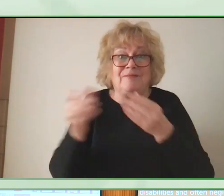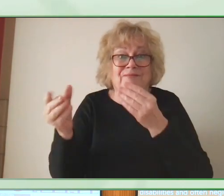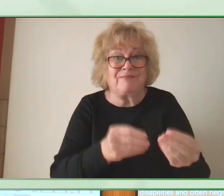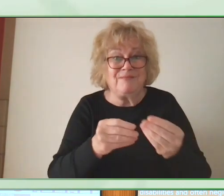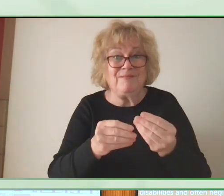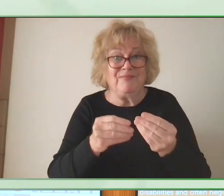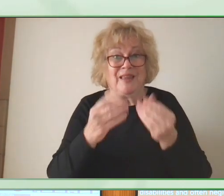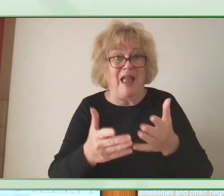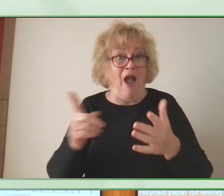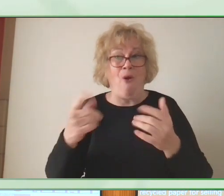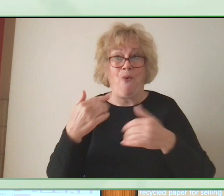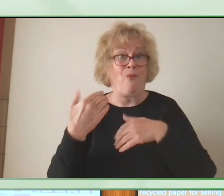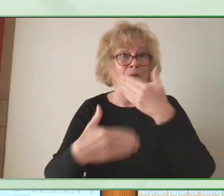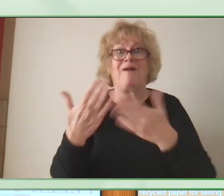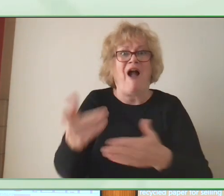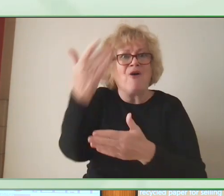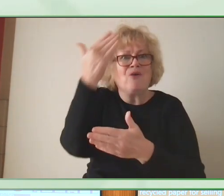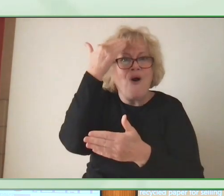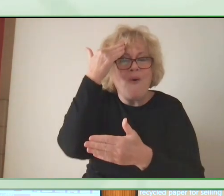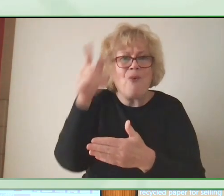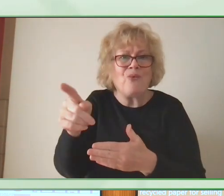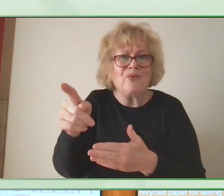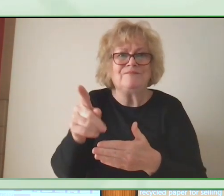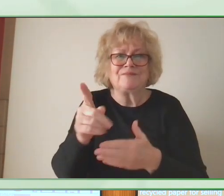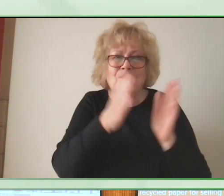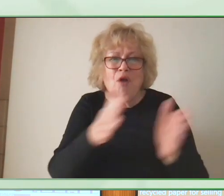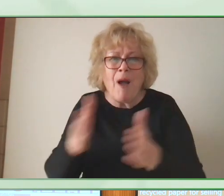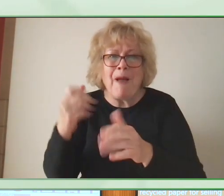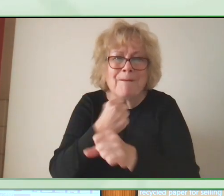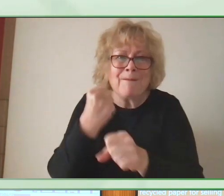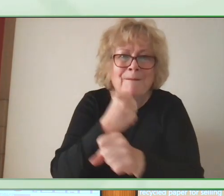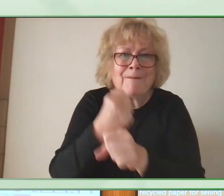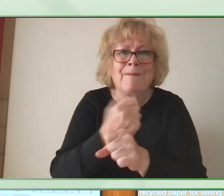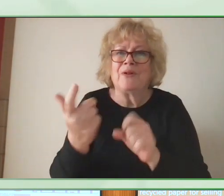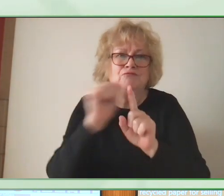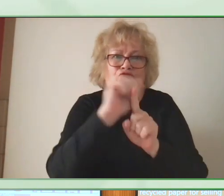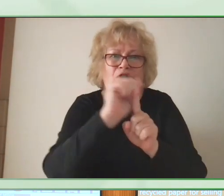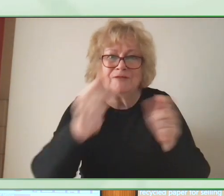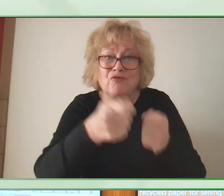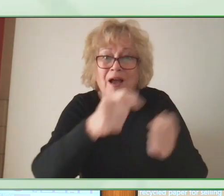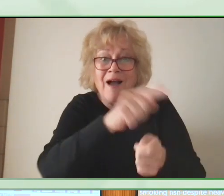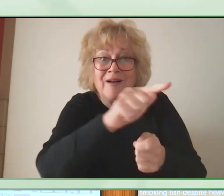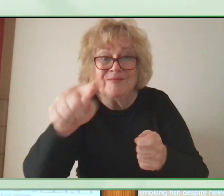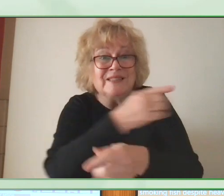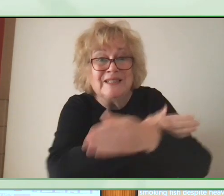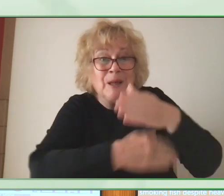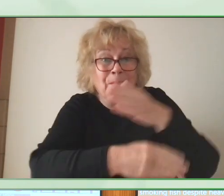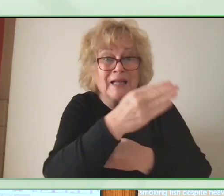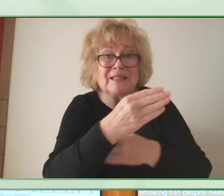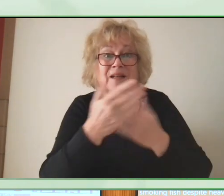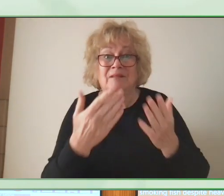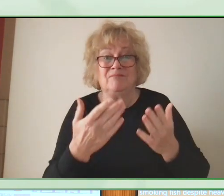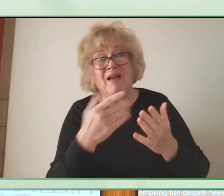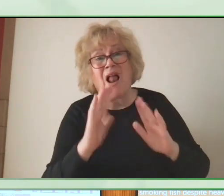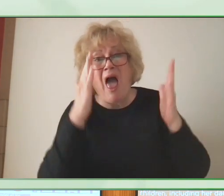has become financially independent, and today, all for her, full of her children, including her daughter, who once